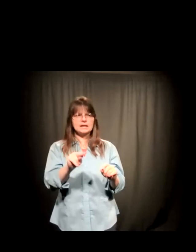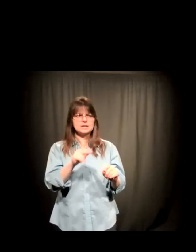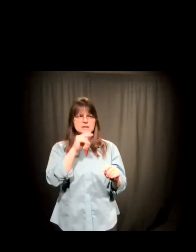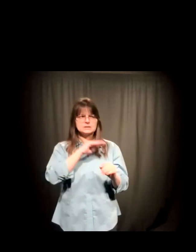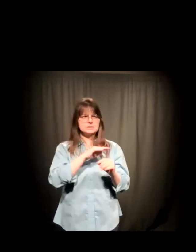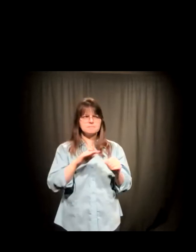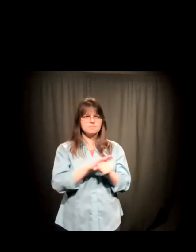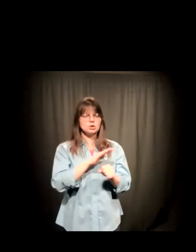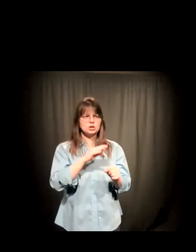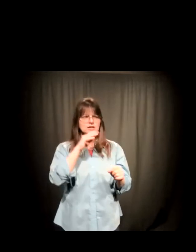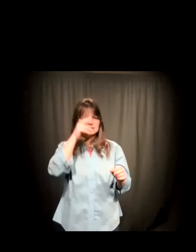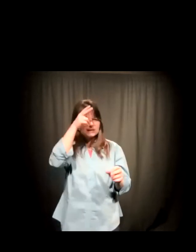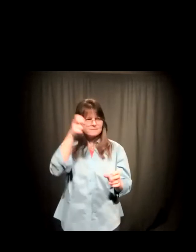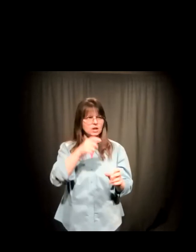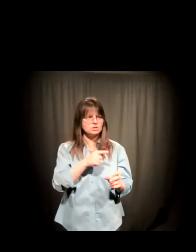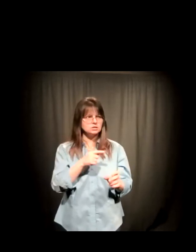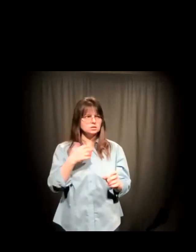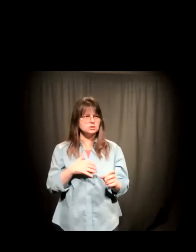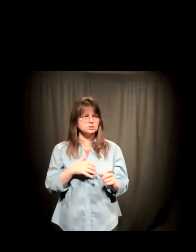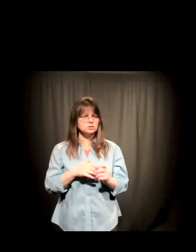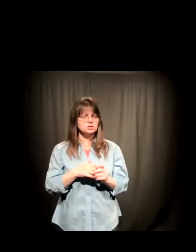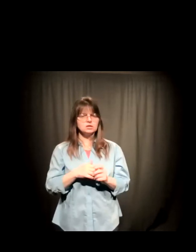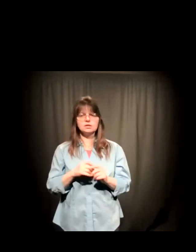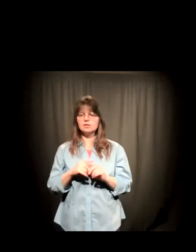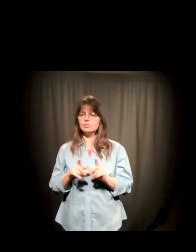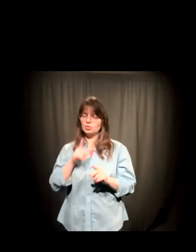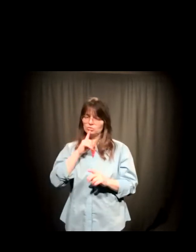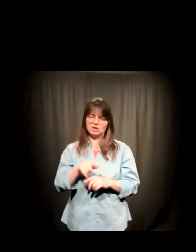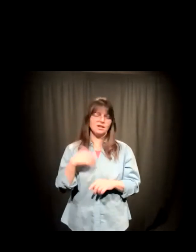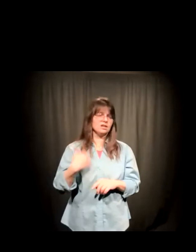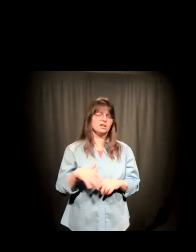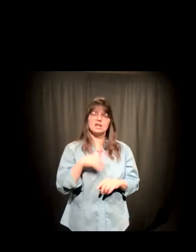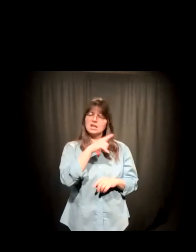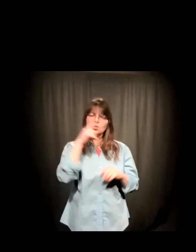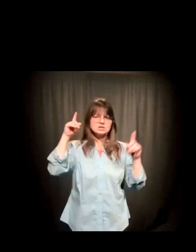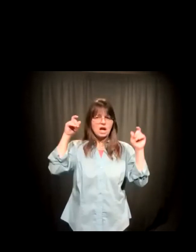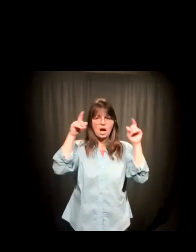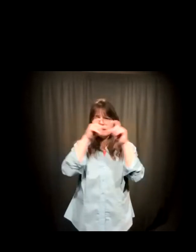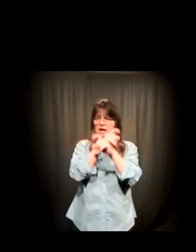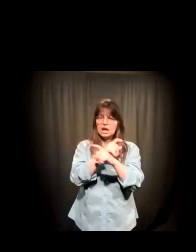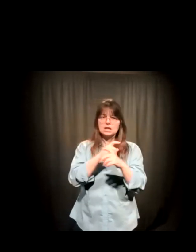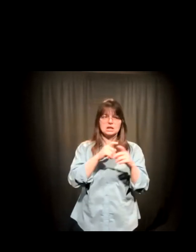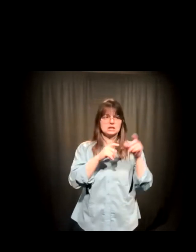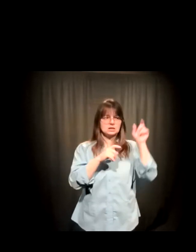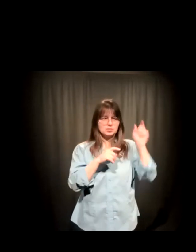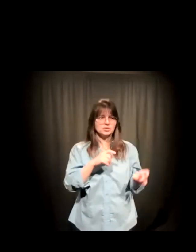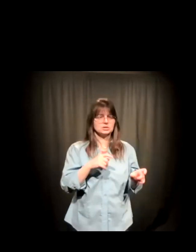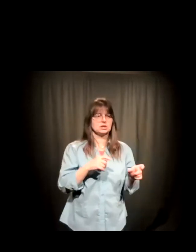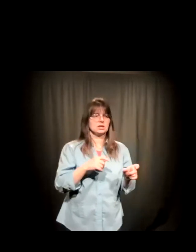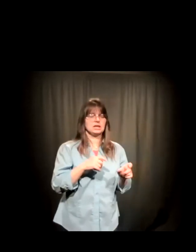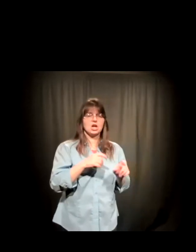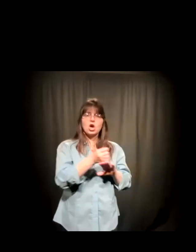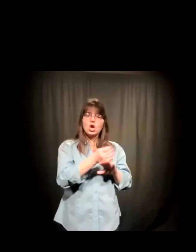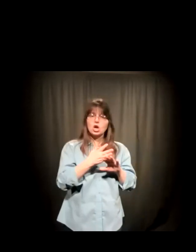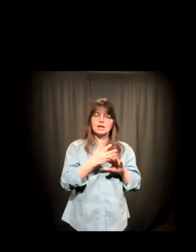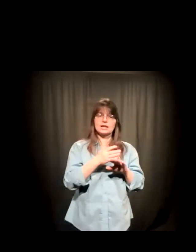evil. But in fact, he was really, really, really complicated. And early in his career, he worked really closely